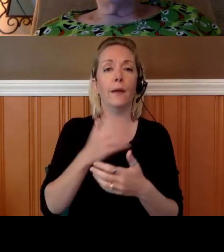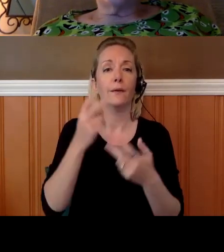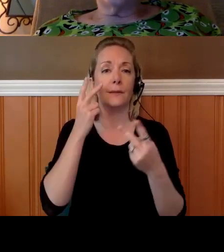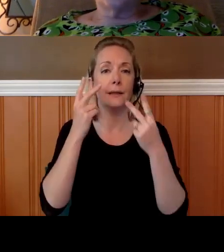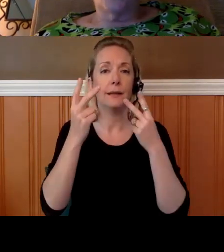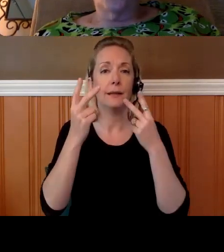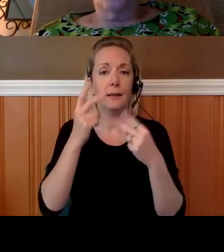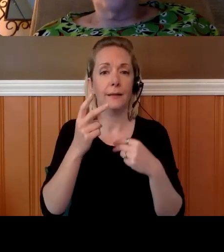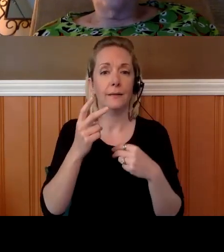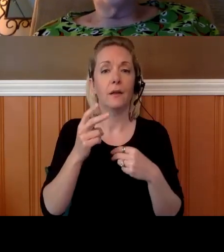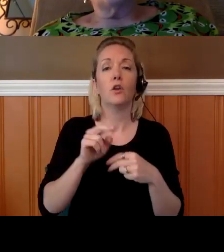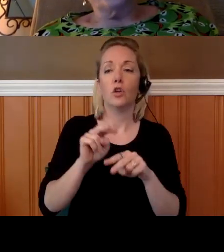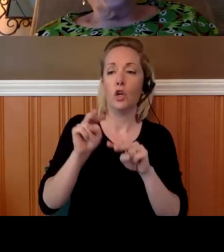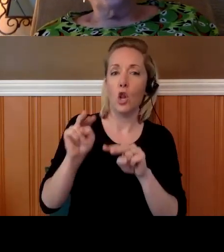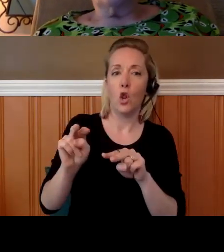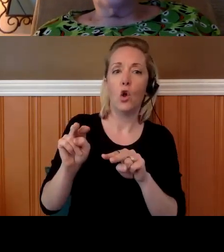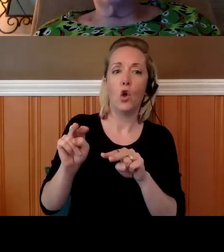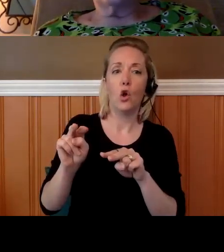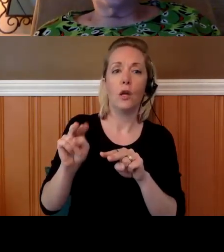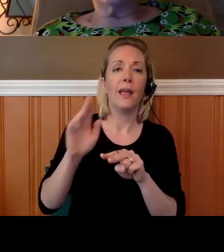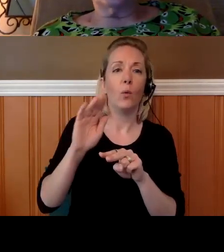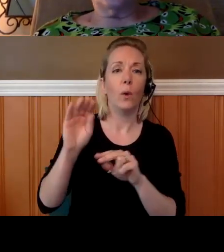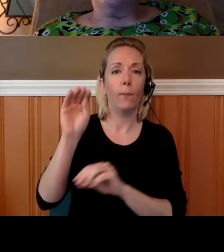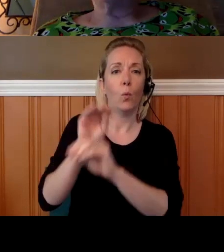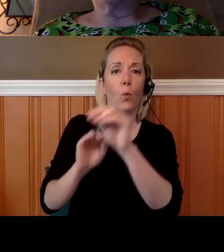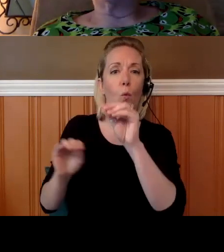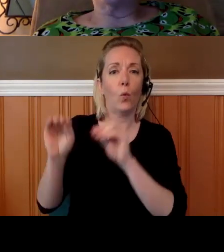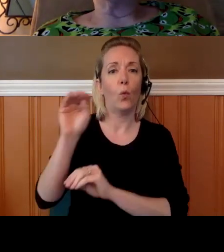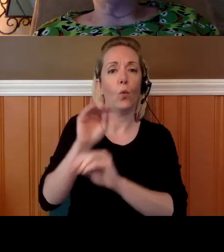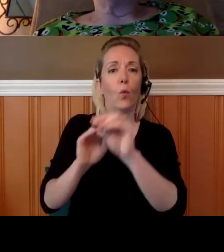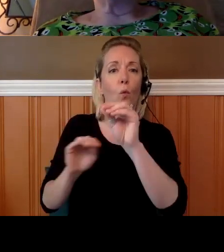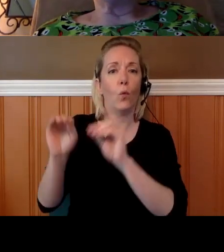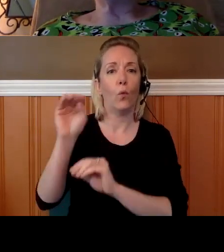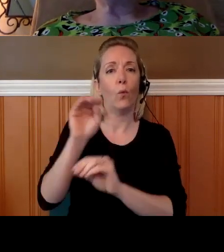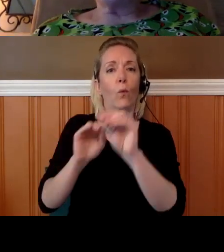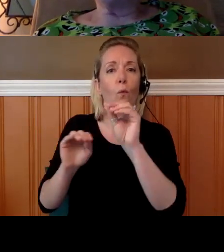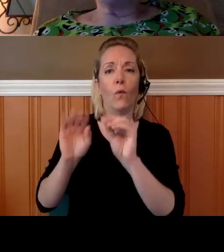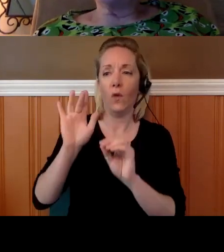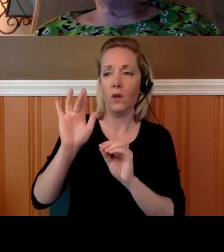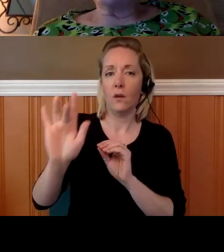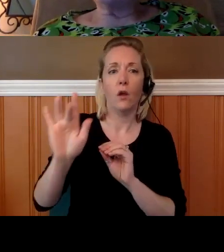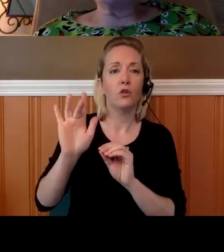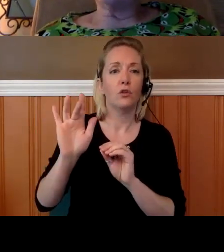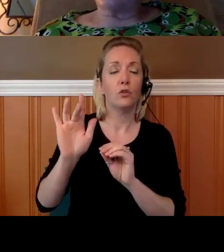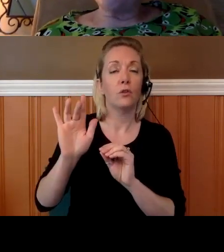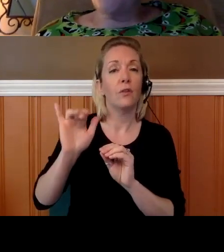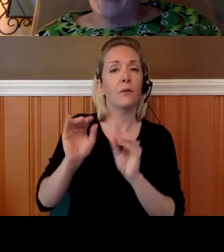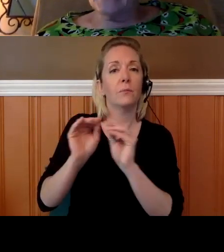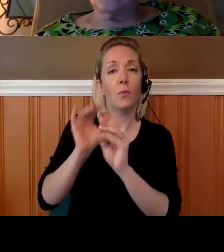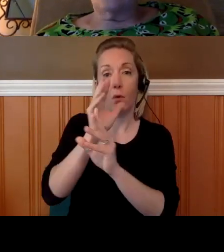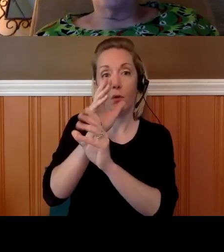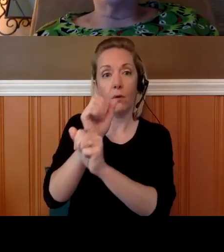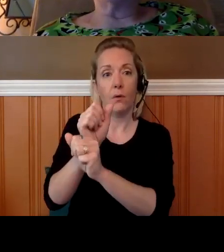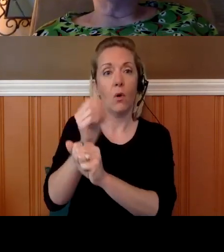and watch it move. And if we position her right, she can actually activate that. But that's far more enticing, that